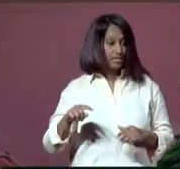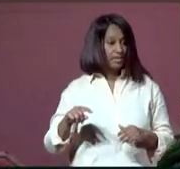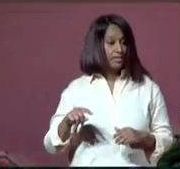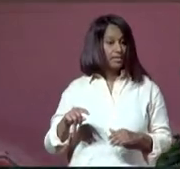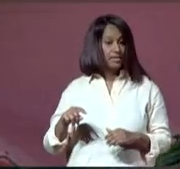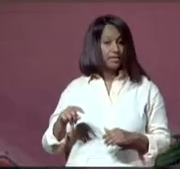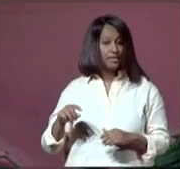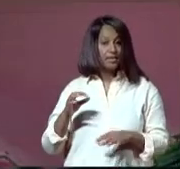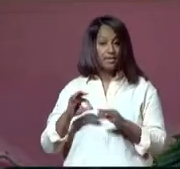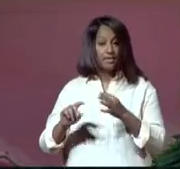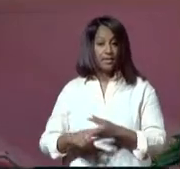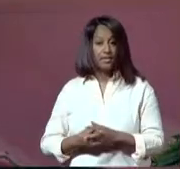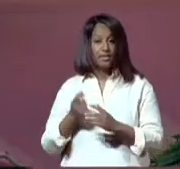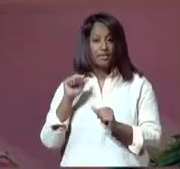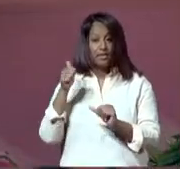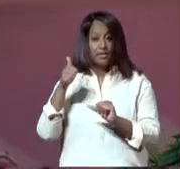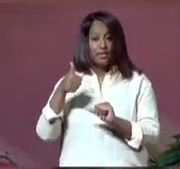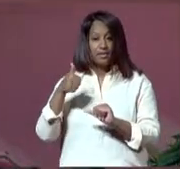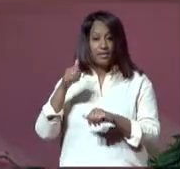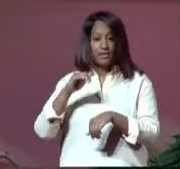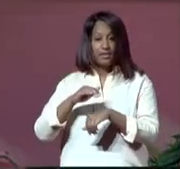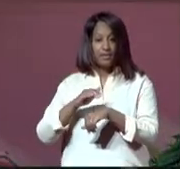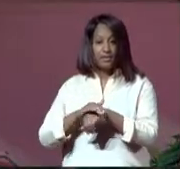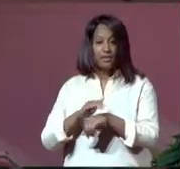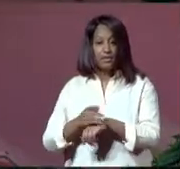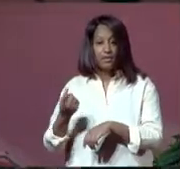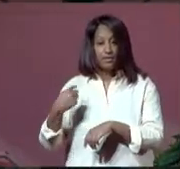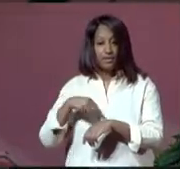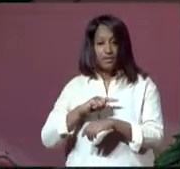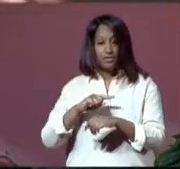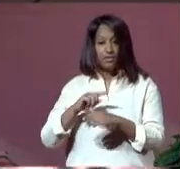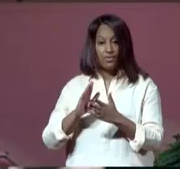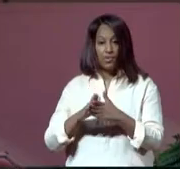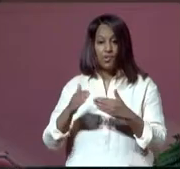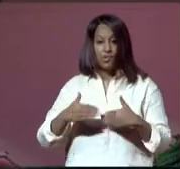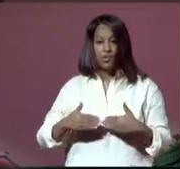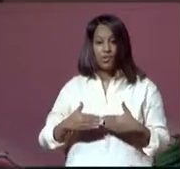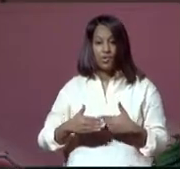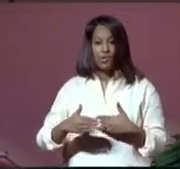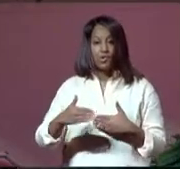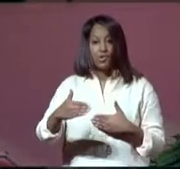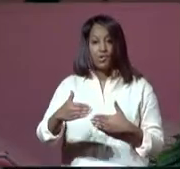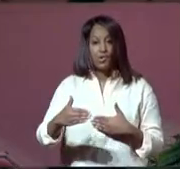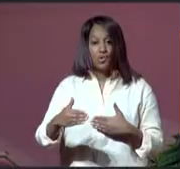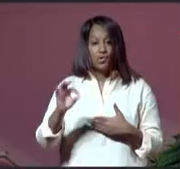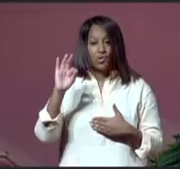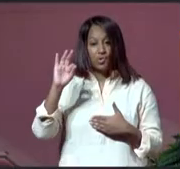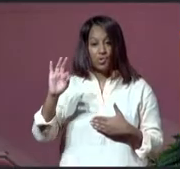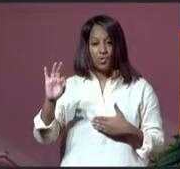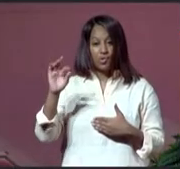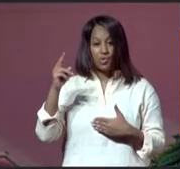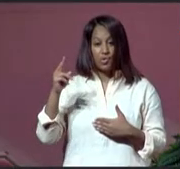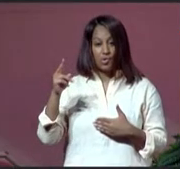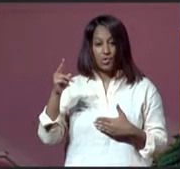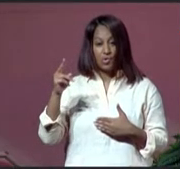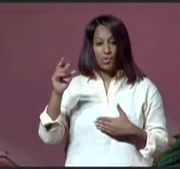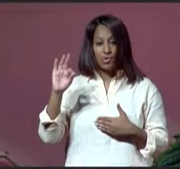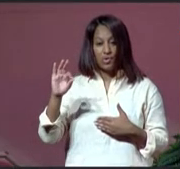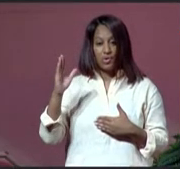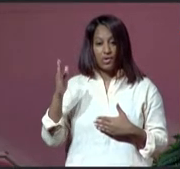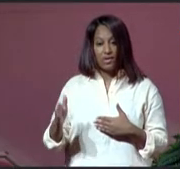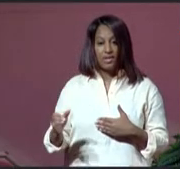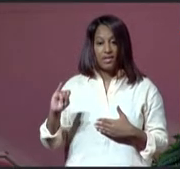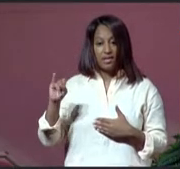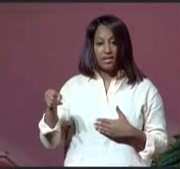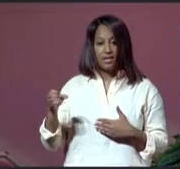beginning. Tomorrow night, we continue. The Reverend Dr. Jackie Thompson, who has been with us for